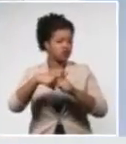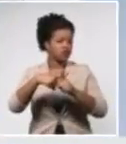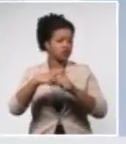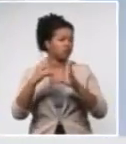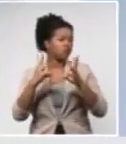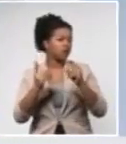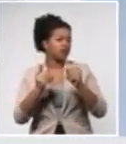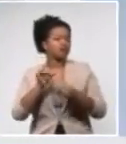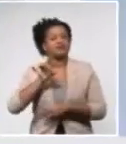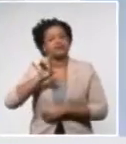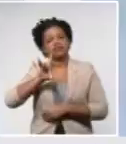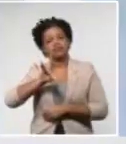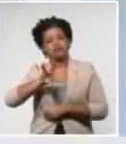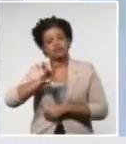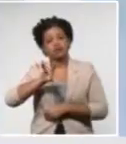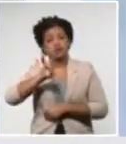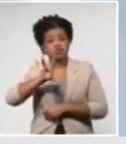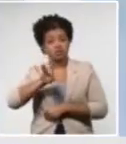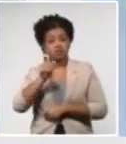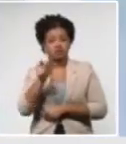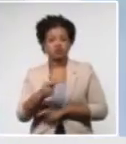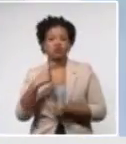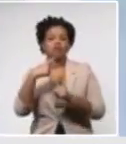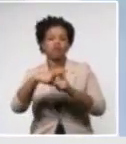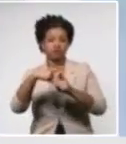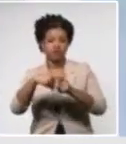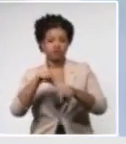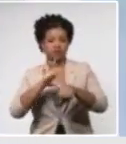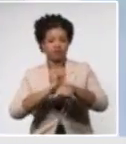15 people tested positive for COVID 19.